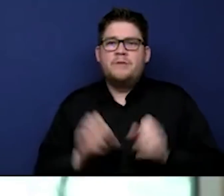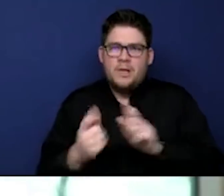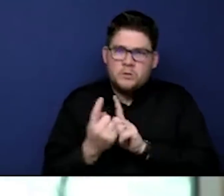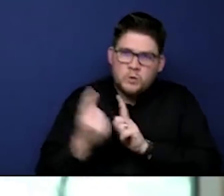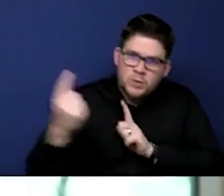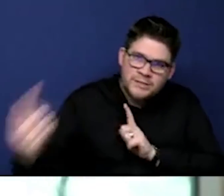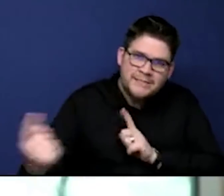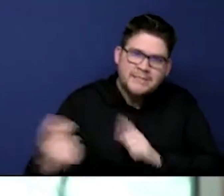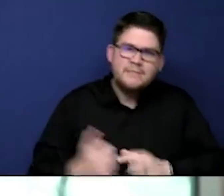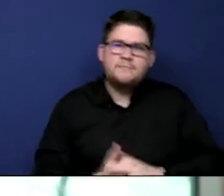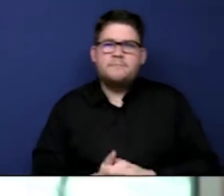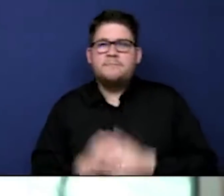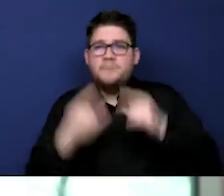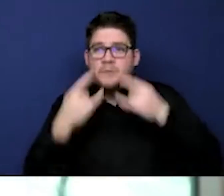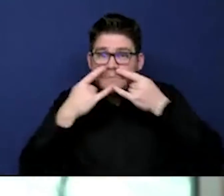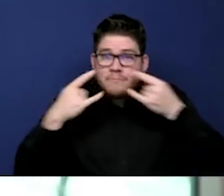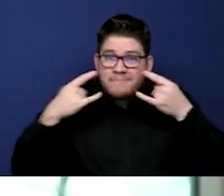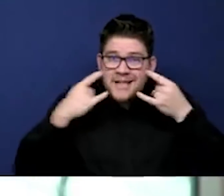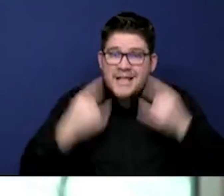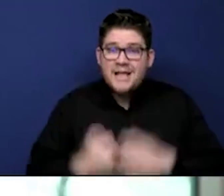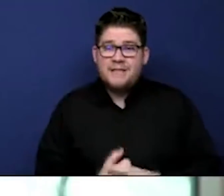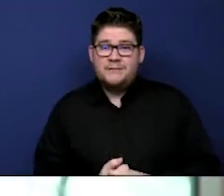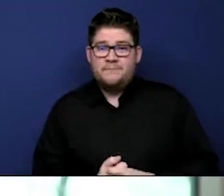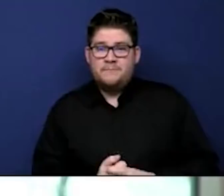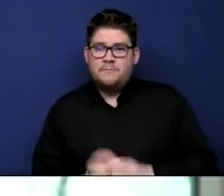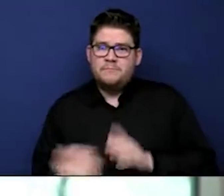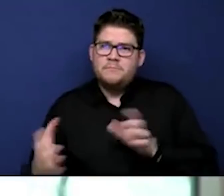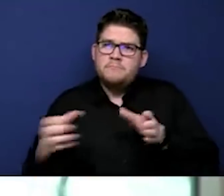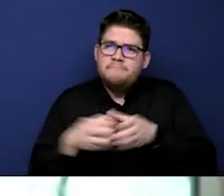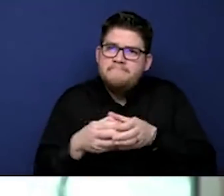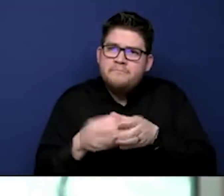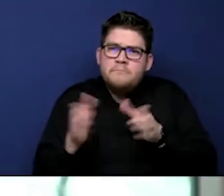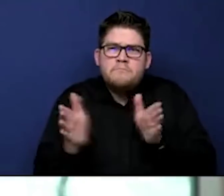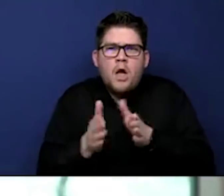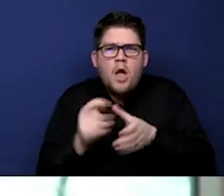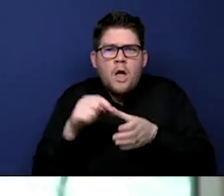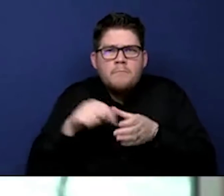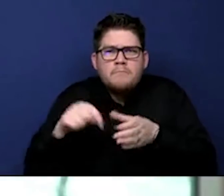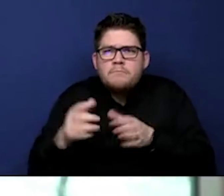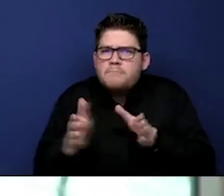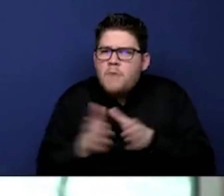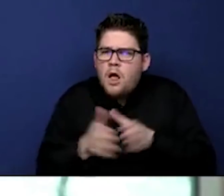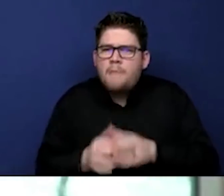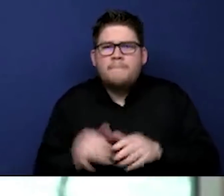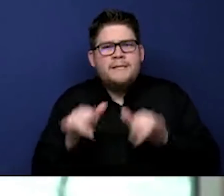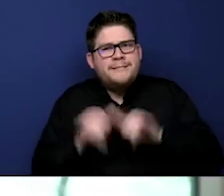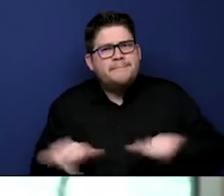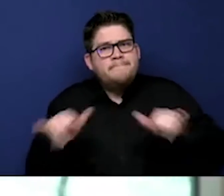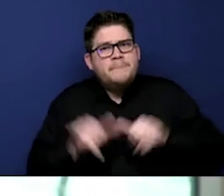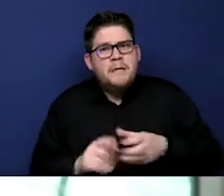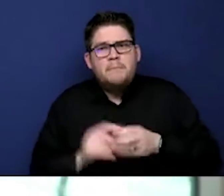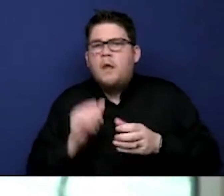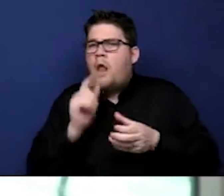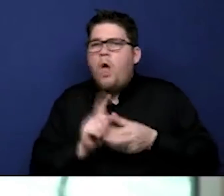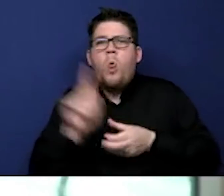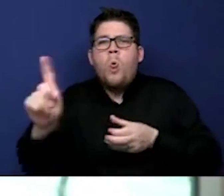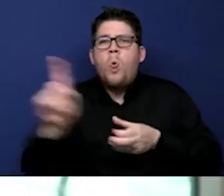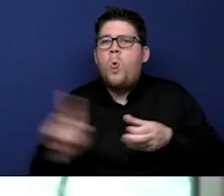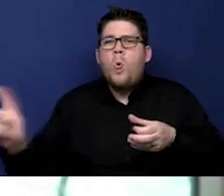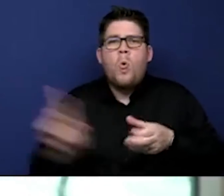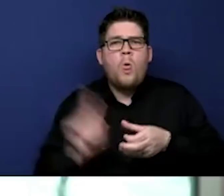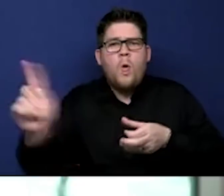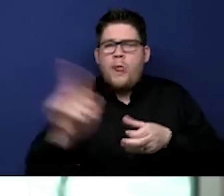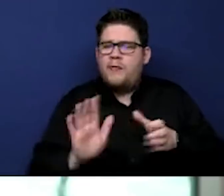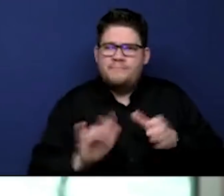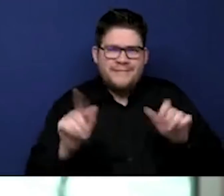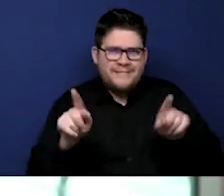wearing masks, making sure we have small numbers of people and the same numbers of people. I know for many people who have